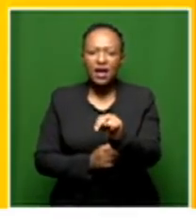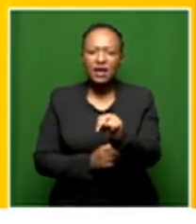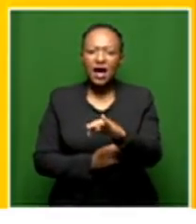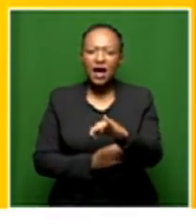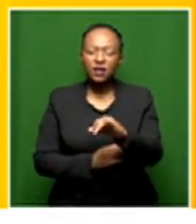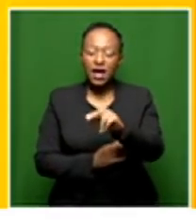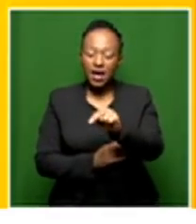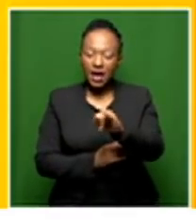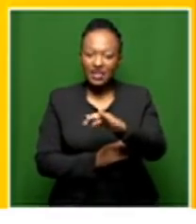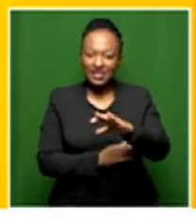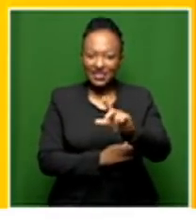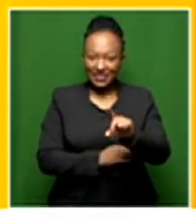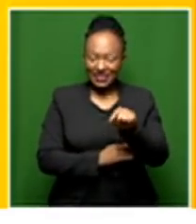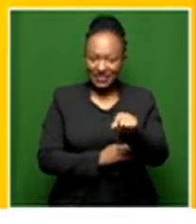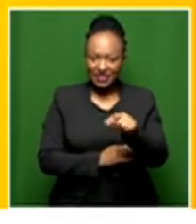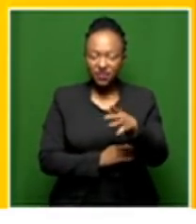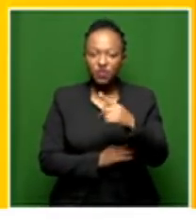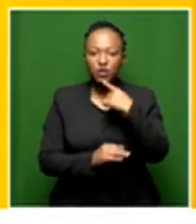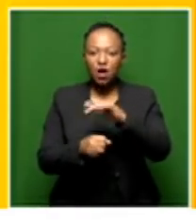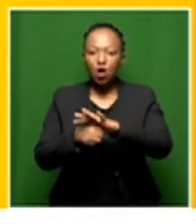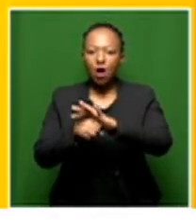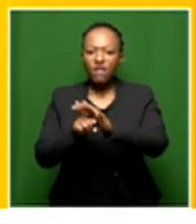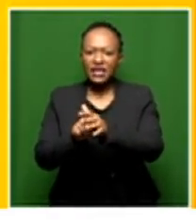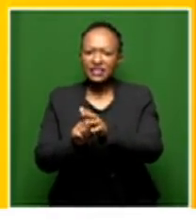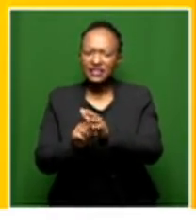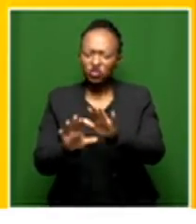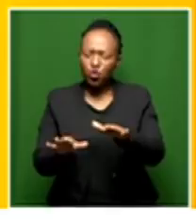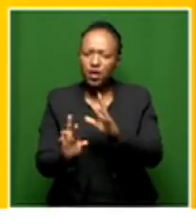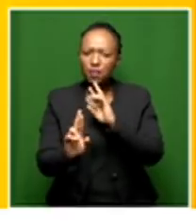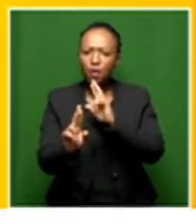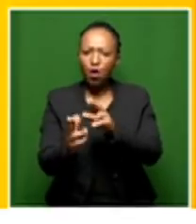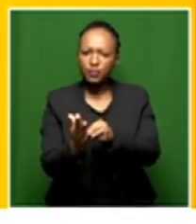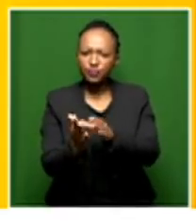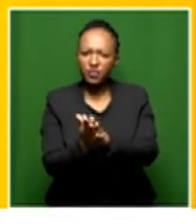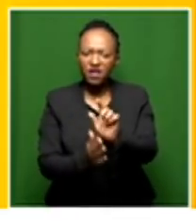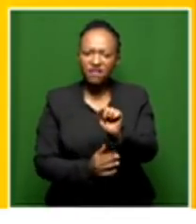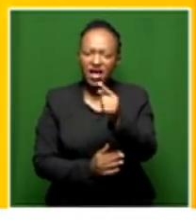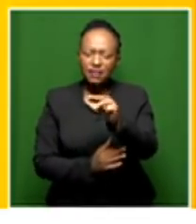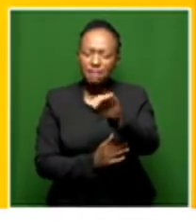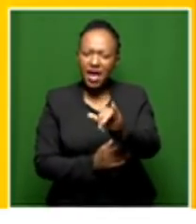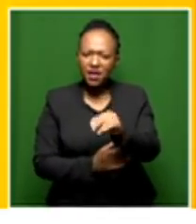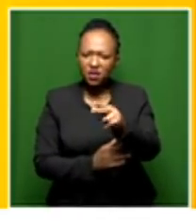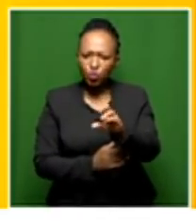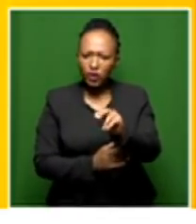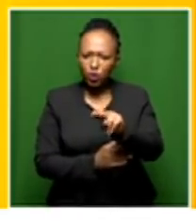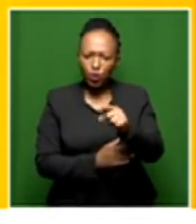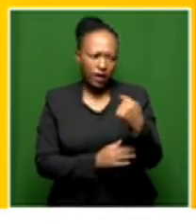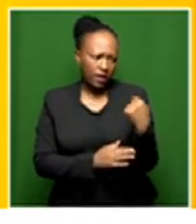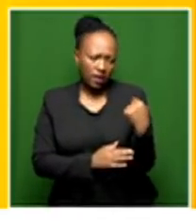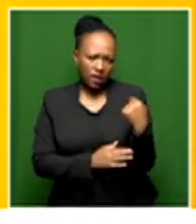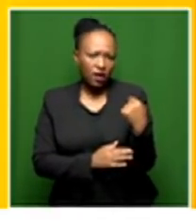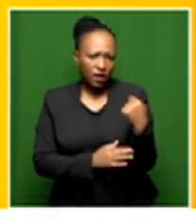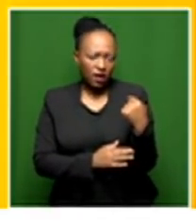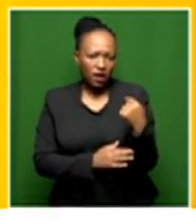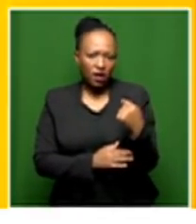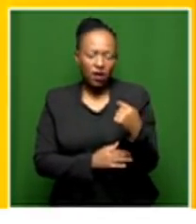Communicable Diseases' latest COVID-19 in children report, this came out at the beginning of May 2021.